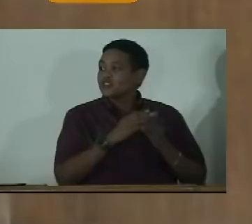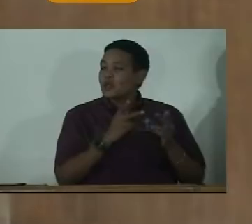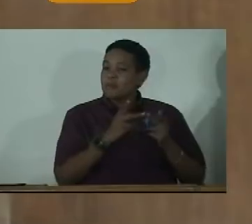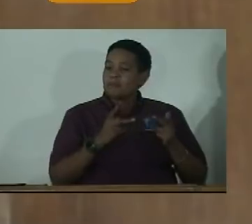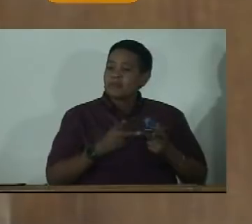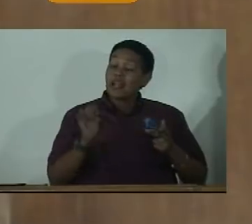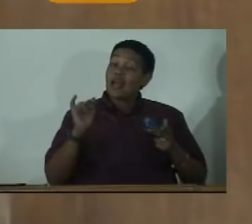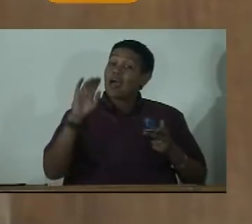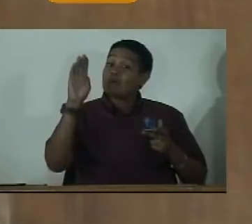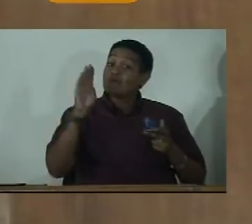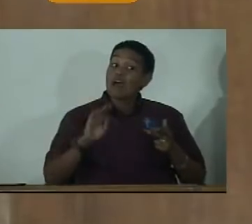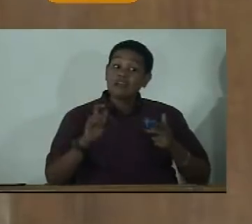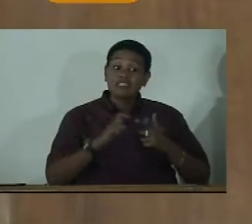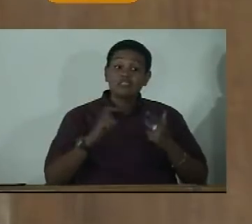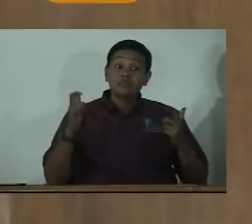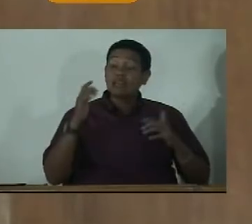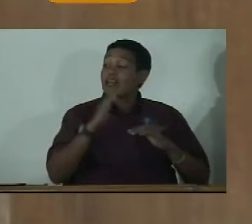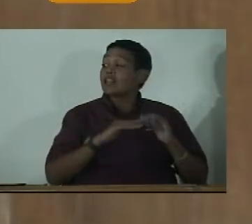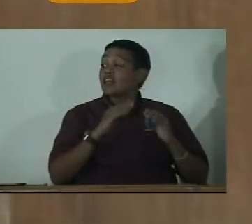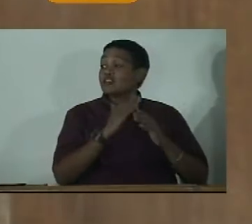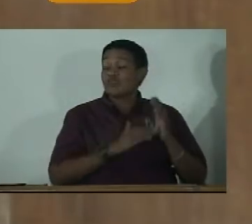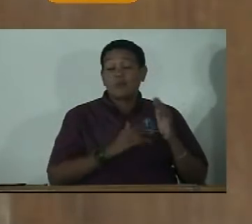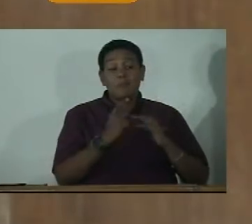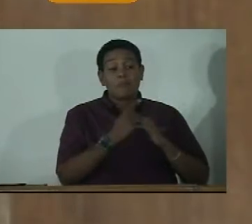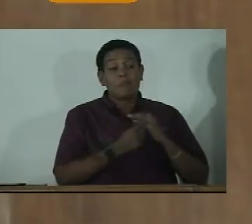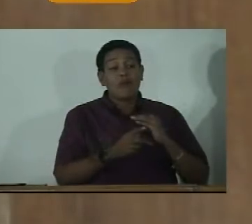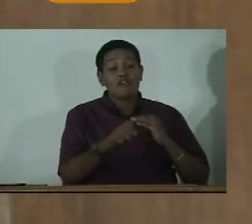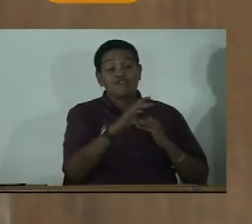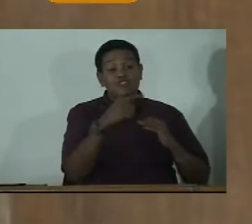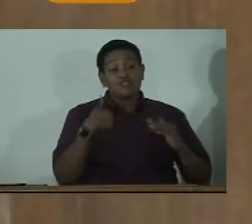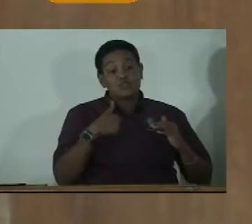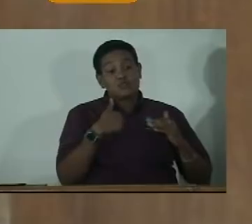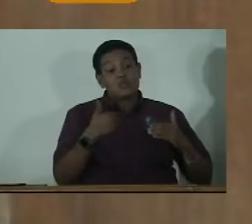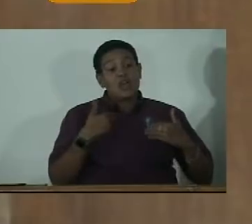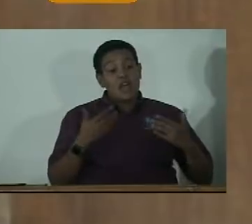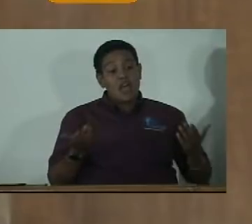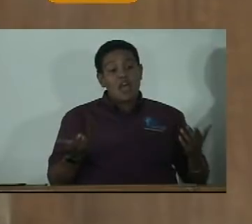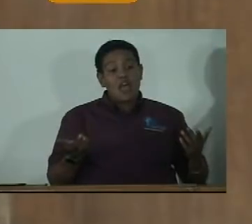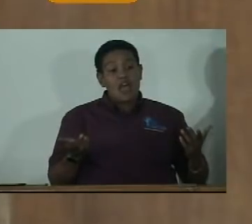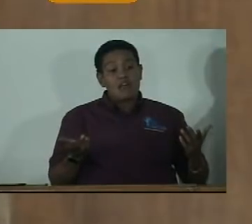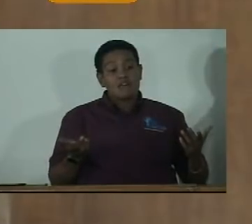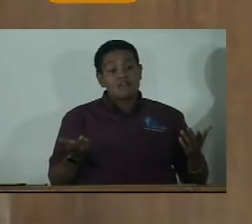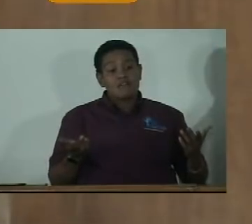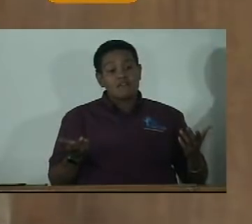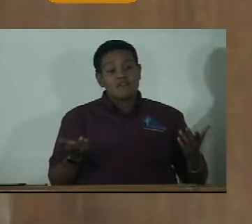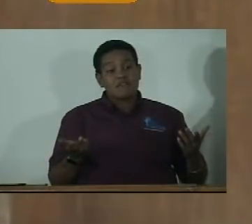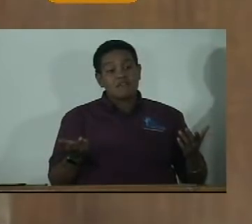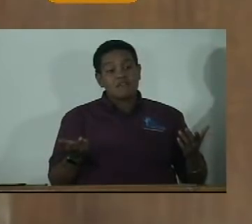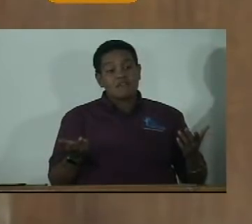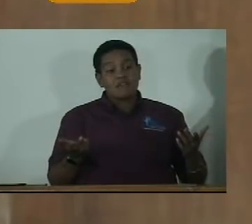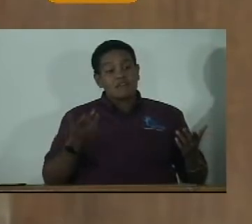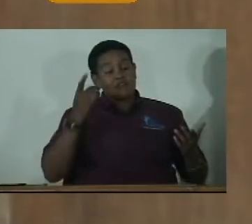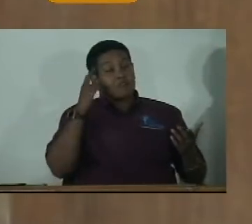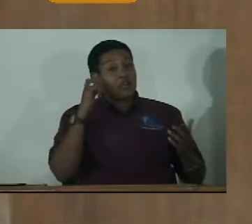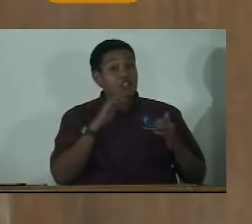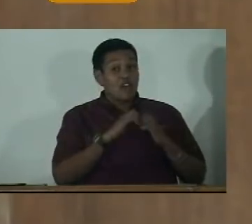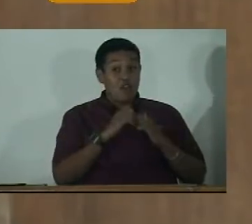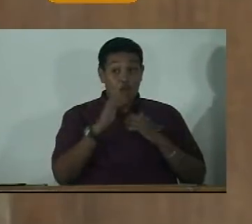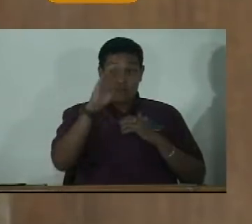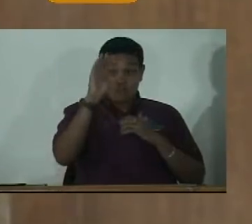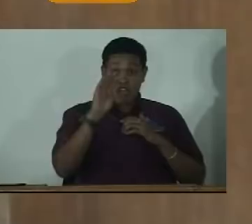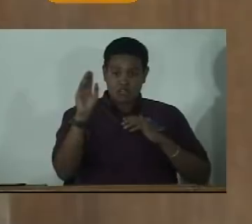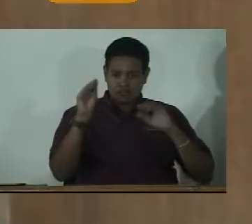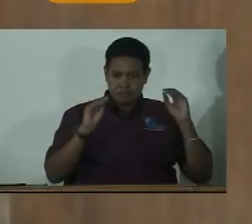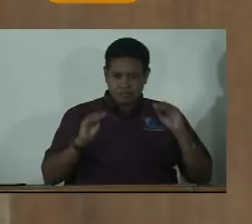Brazil bigger than some parishes that we have. And because of the mechanization